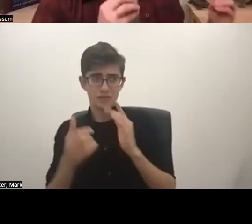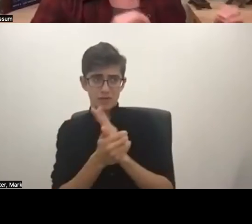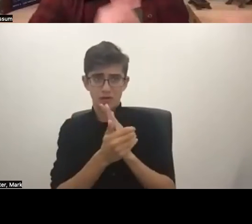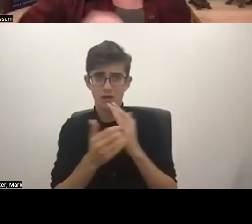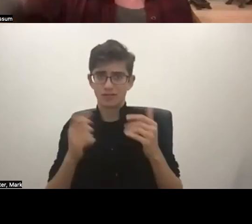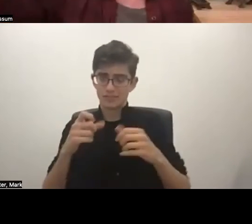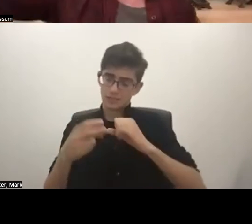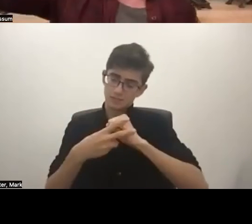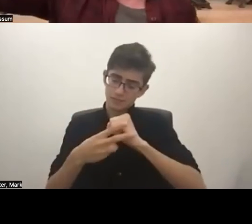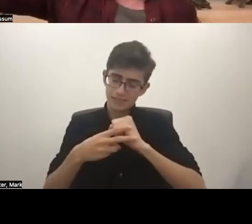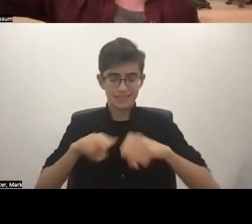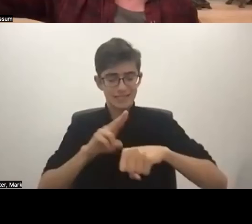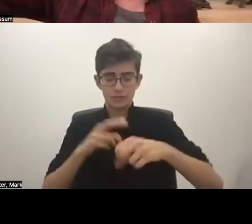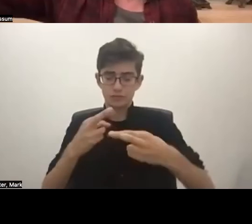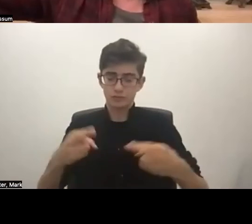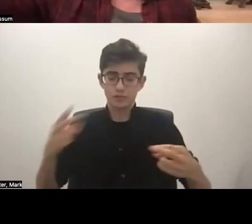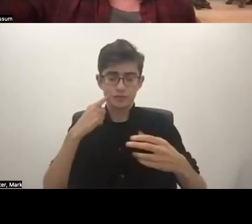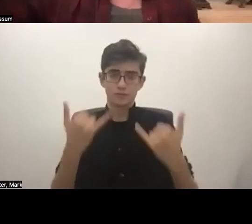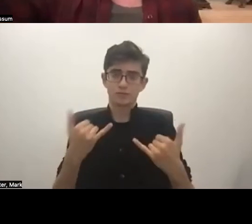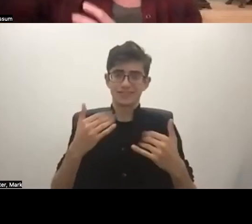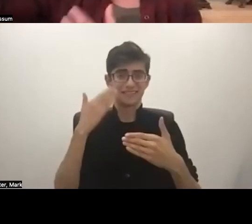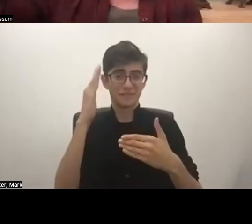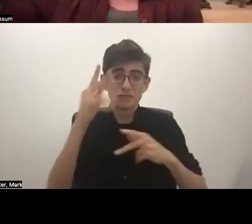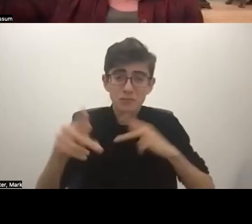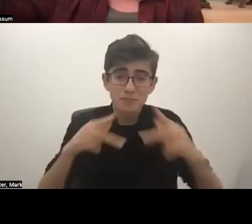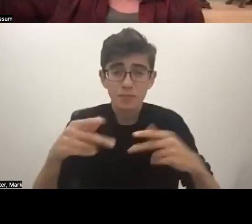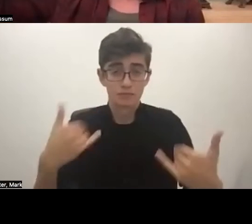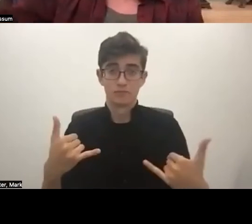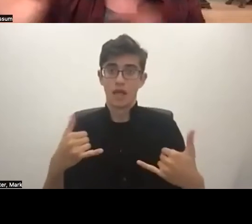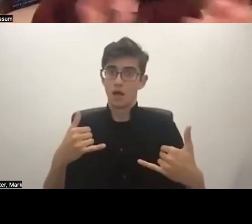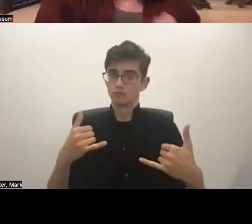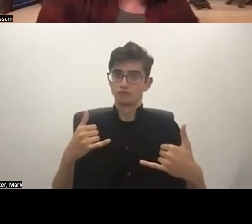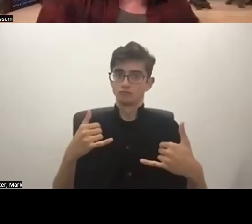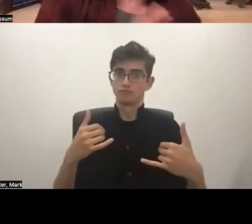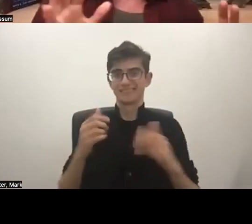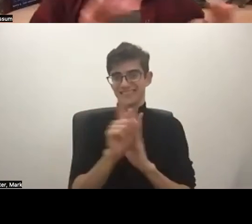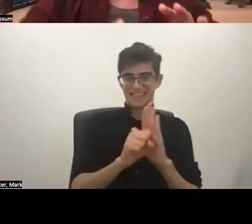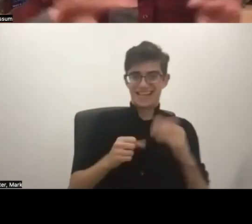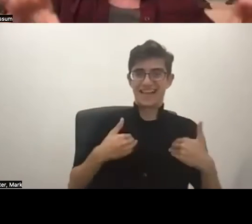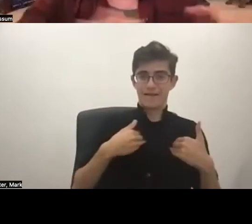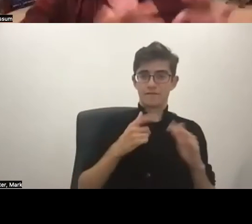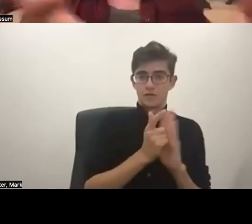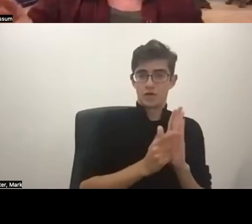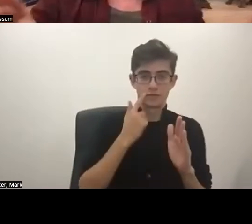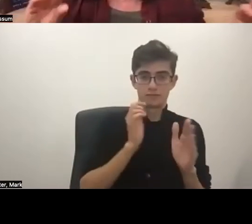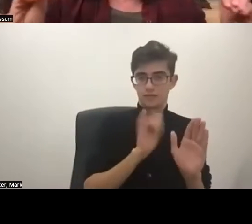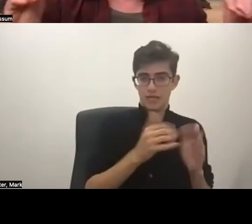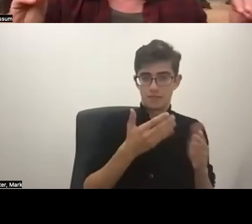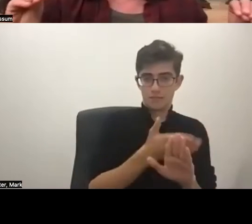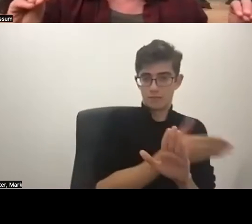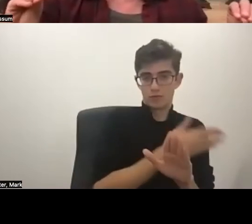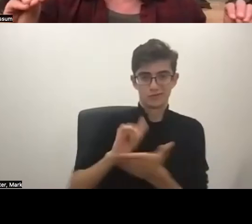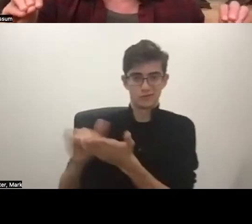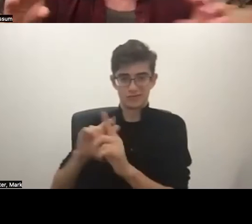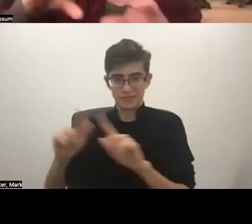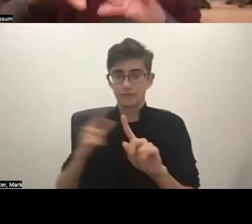natural resources for present and future generations, which is in that state's language. That's not in New York's language. New York's language is different in